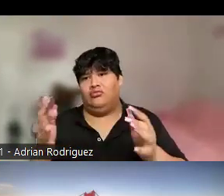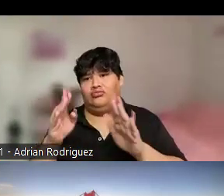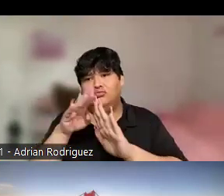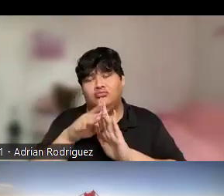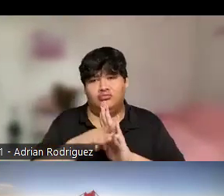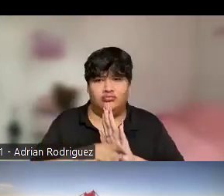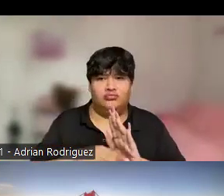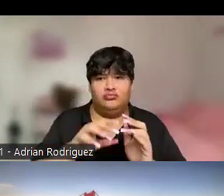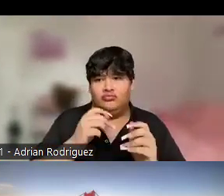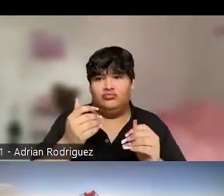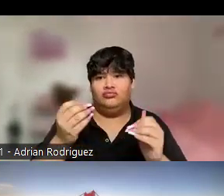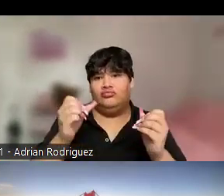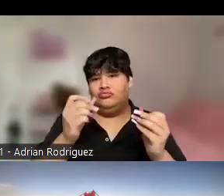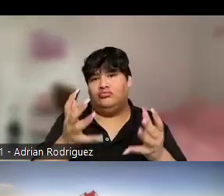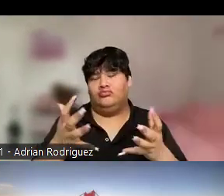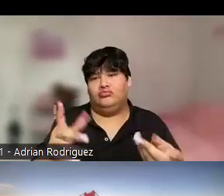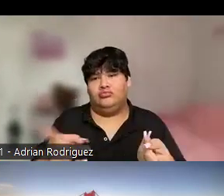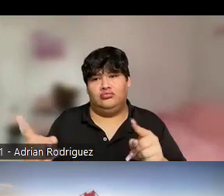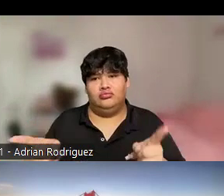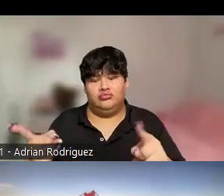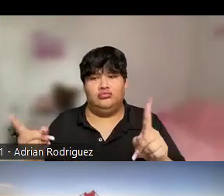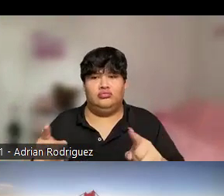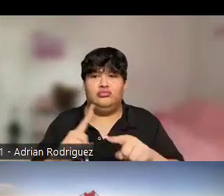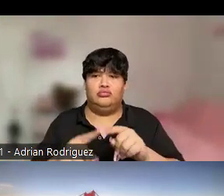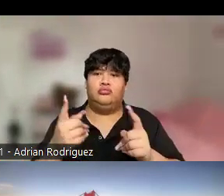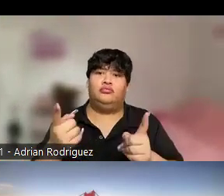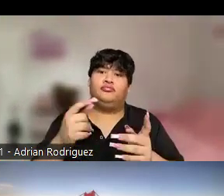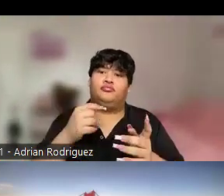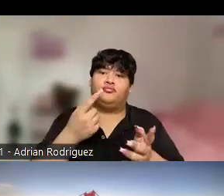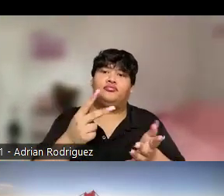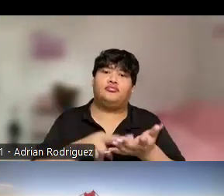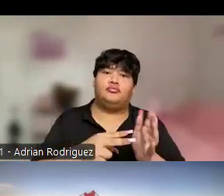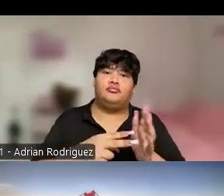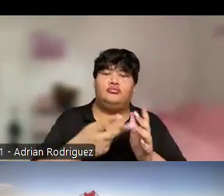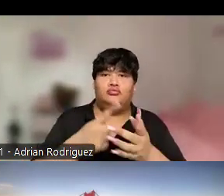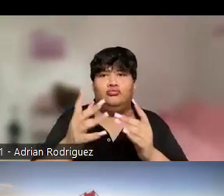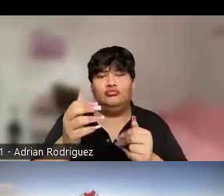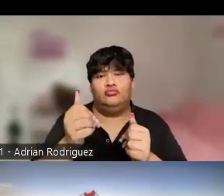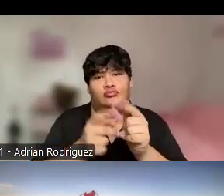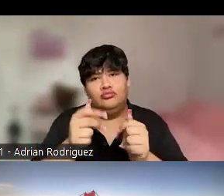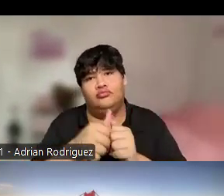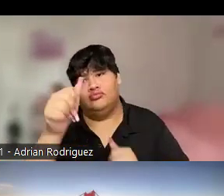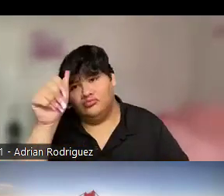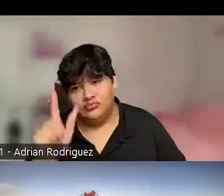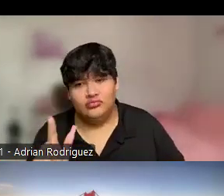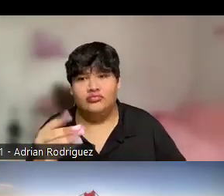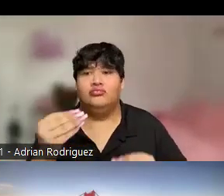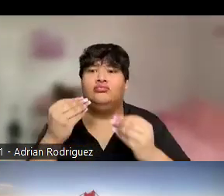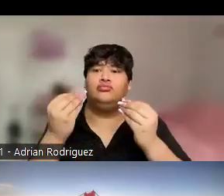that there is declining mortality, but it doesn't mean declining burden for people living with Alzheimer's disease and their